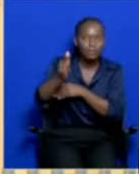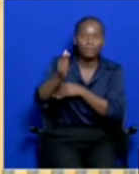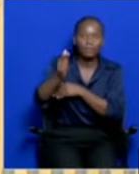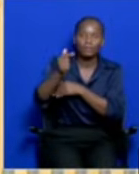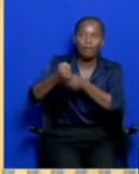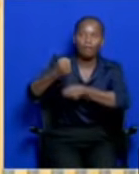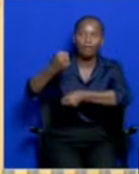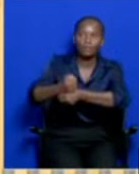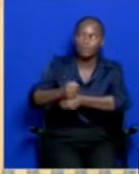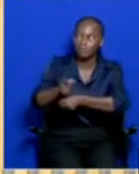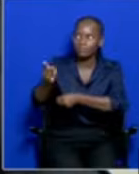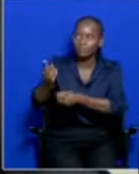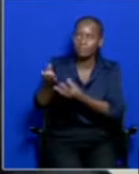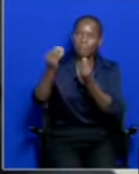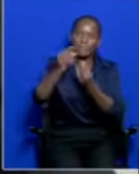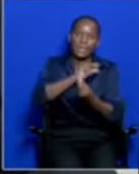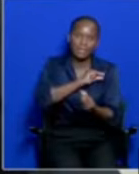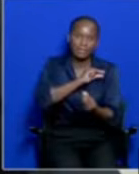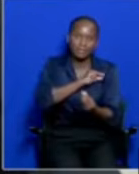sentence.